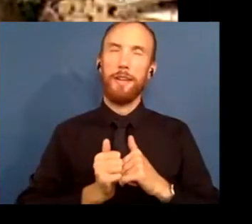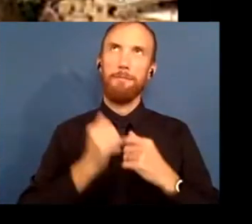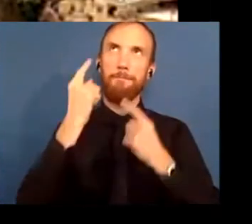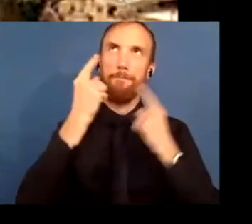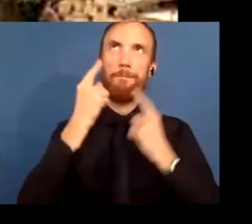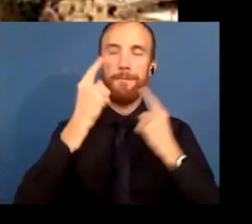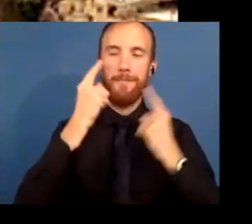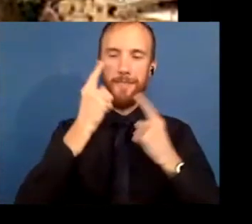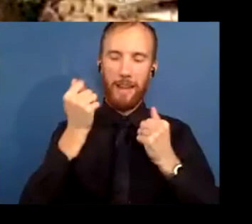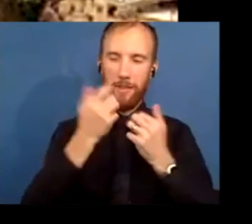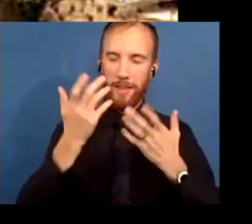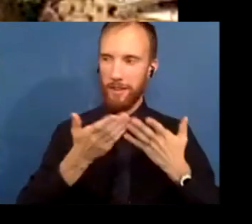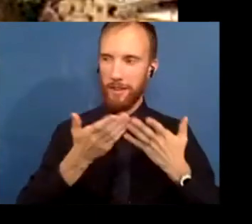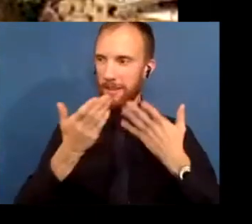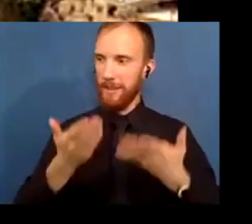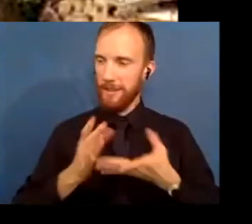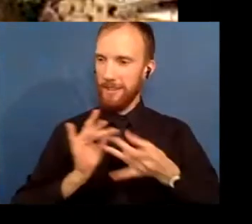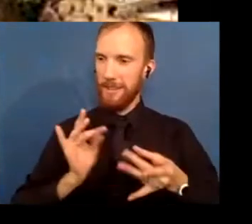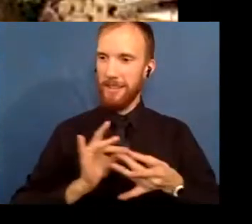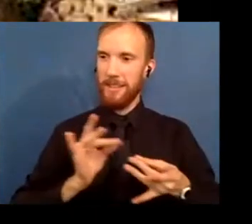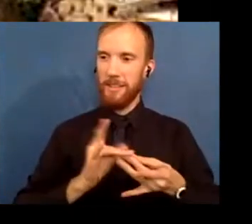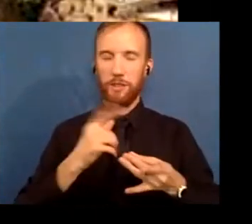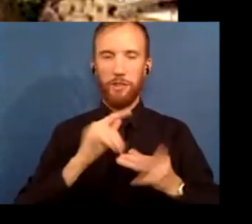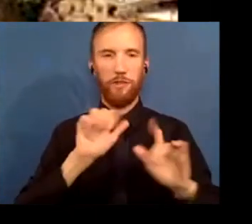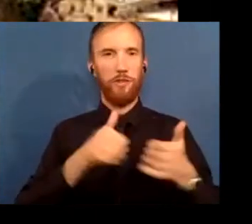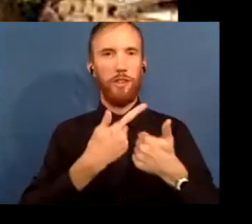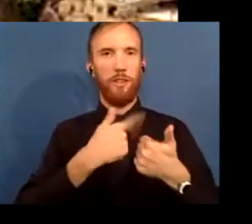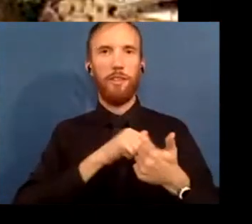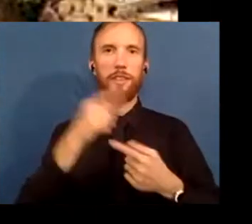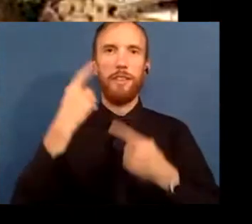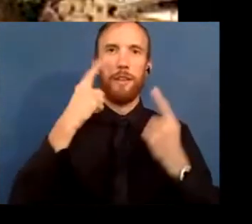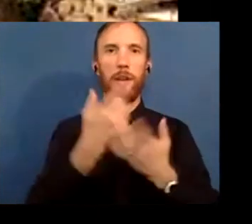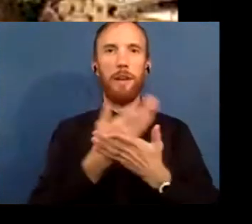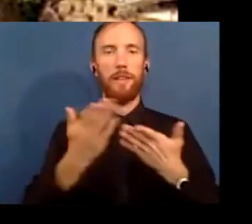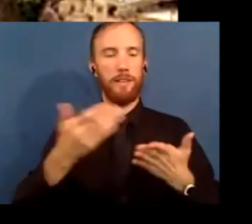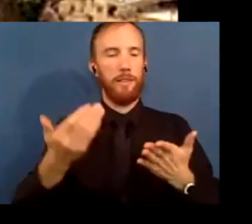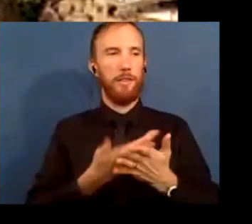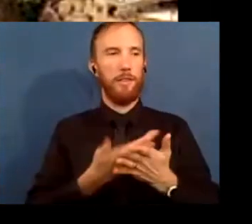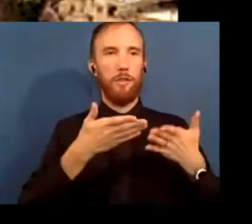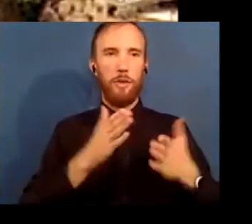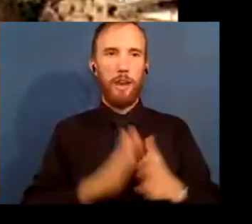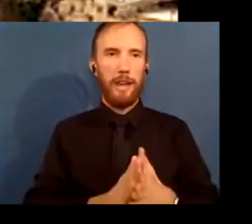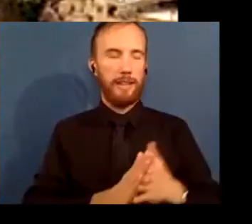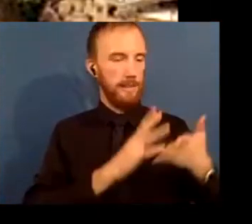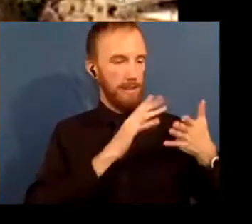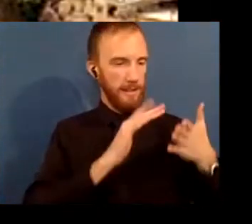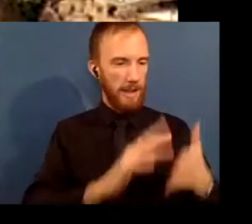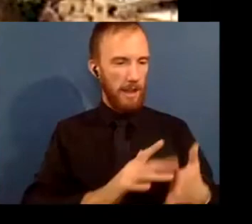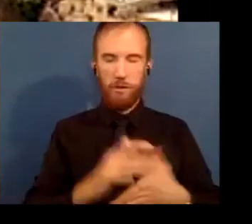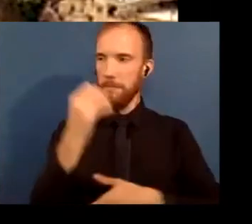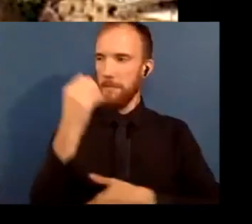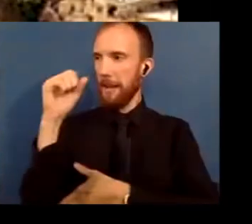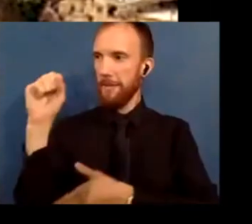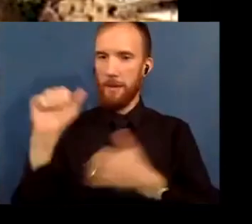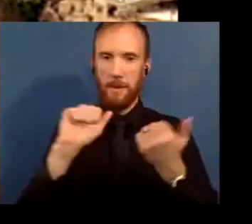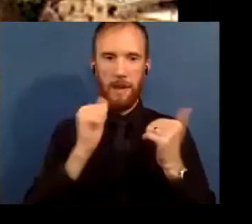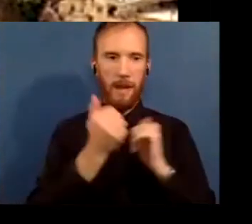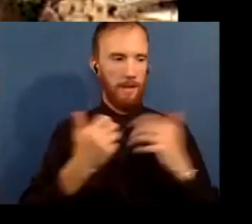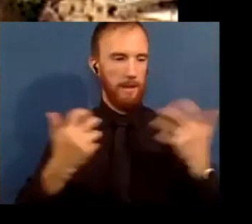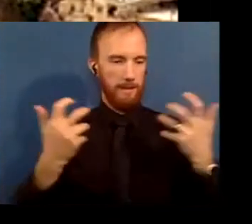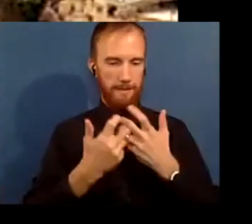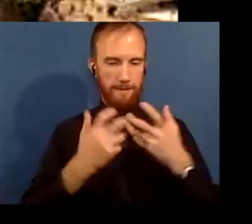the table. You've challenged us to think in new ways about the relationship between scholarship and activism, the way we